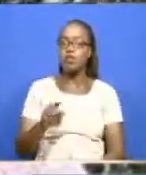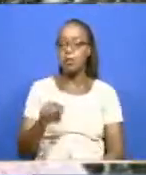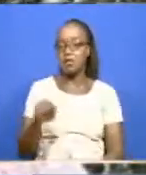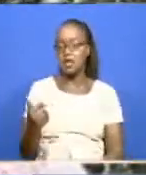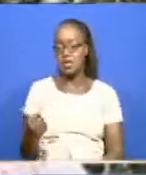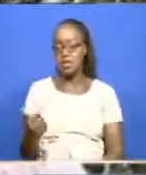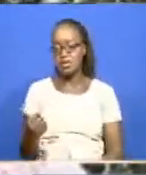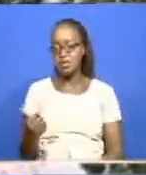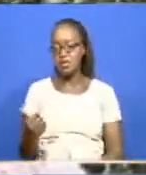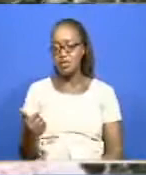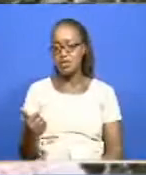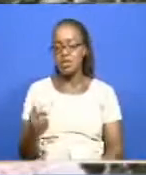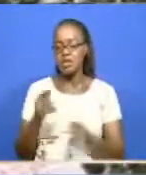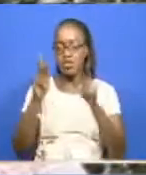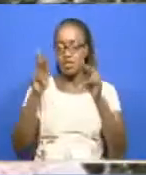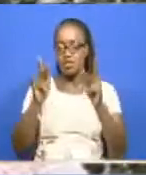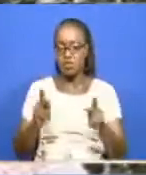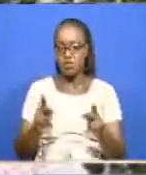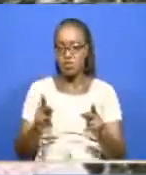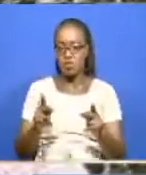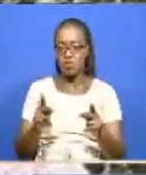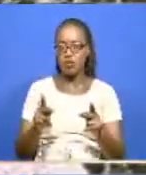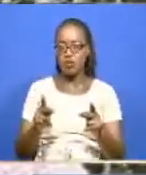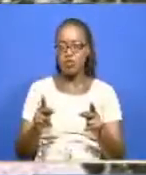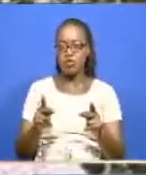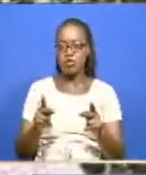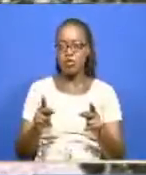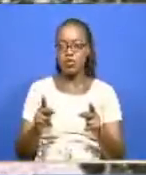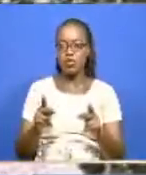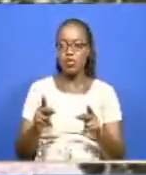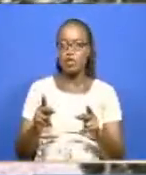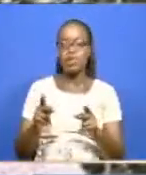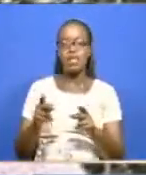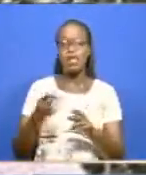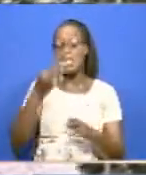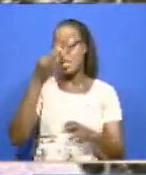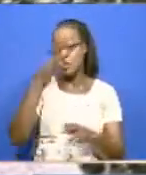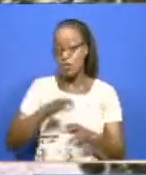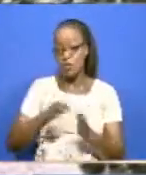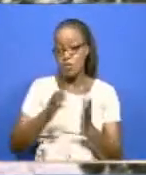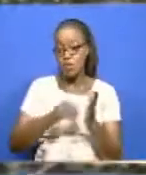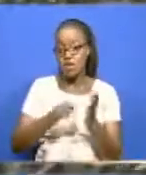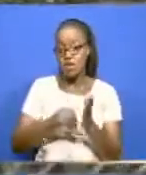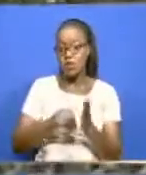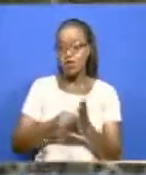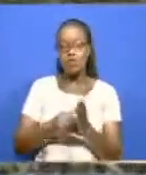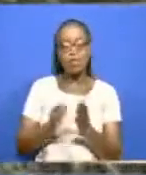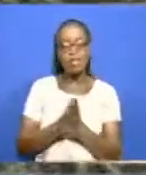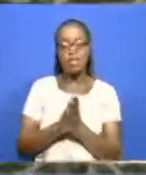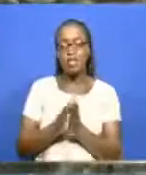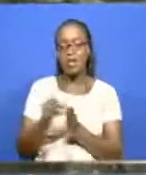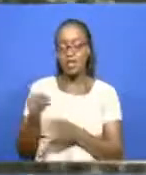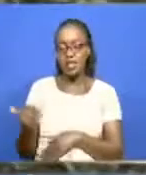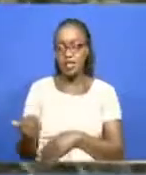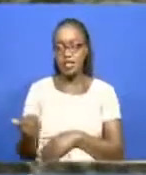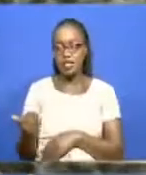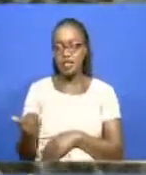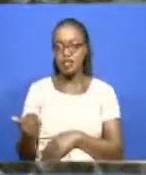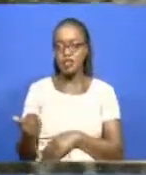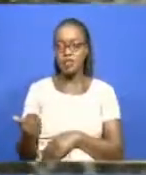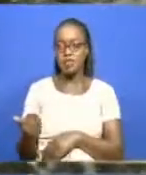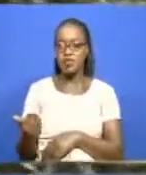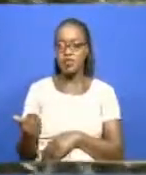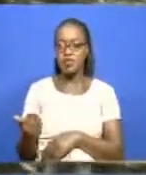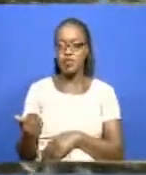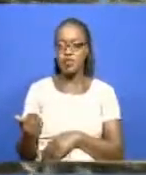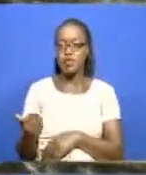include Kisumu, Mtwapa, Kitui, Machakos, and several others. To boost the uptake of the crop,